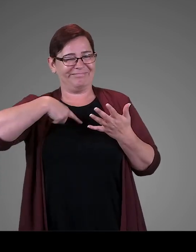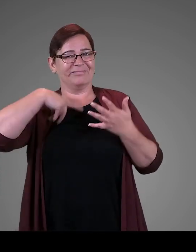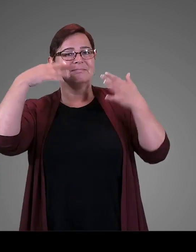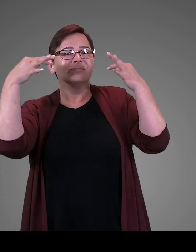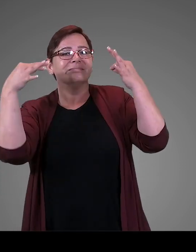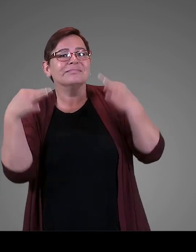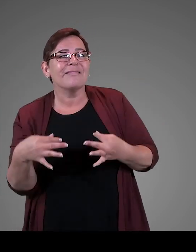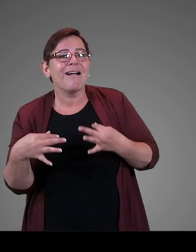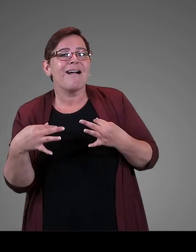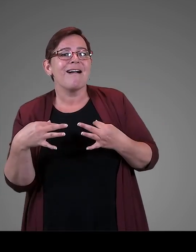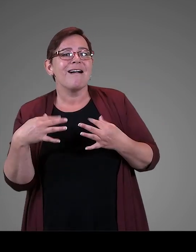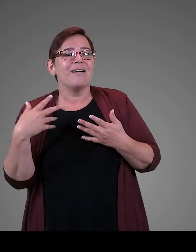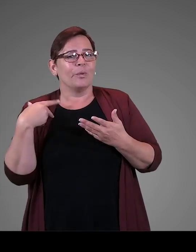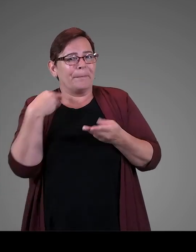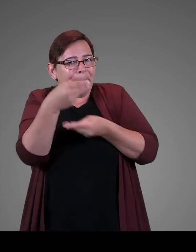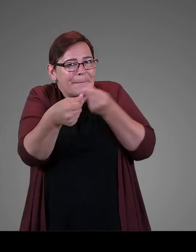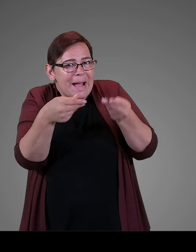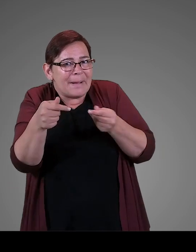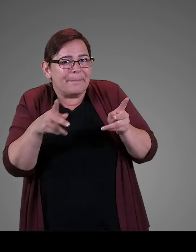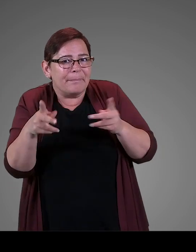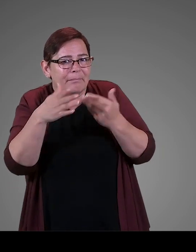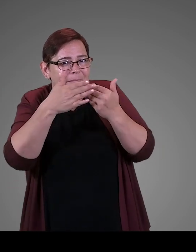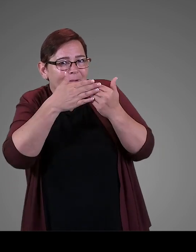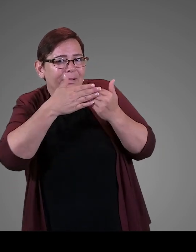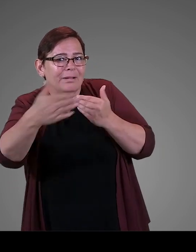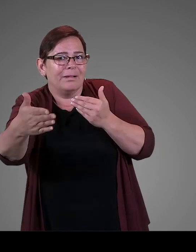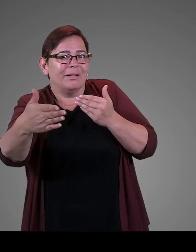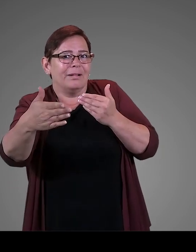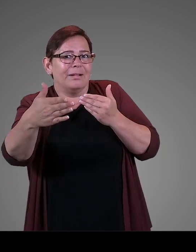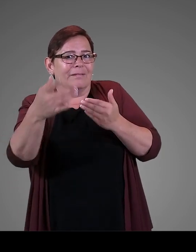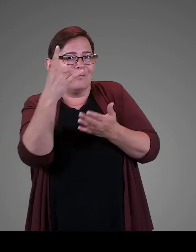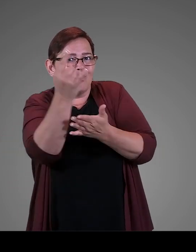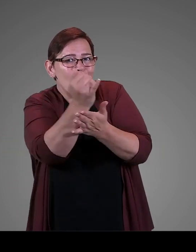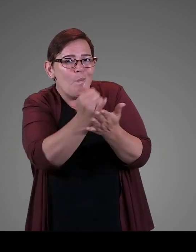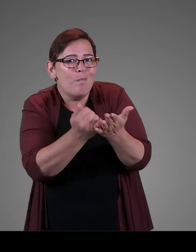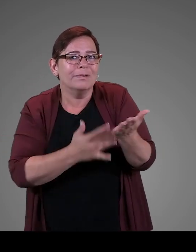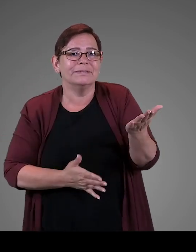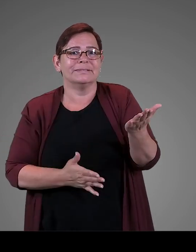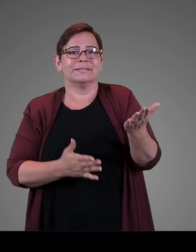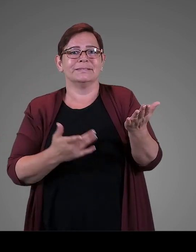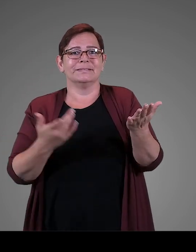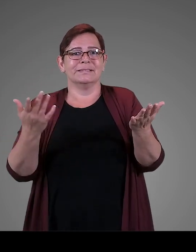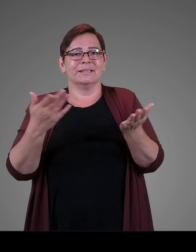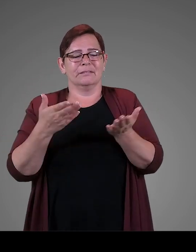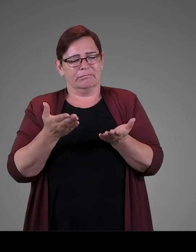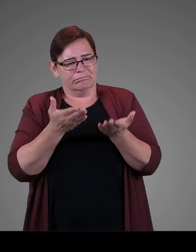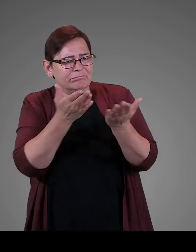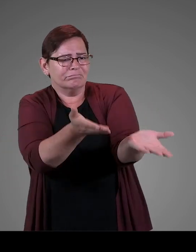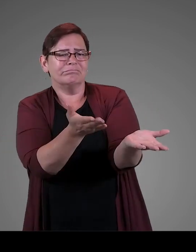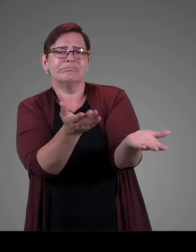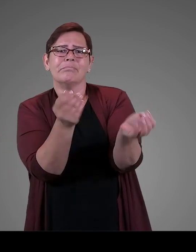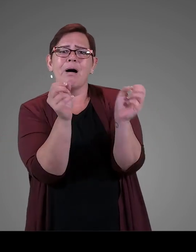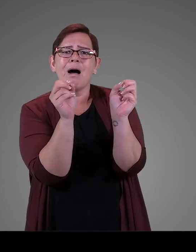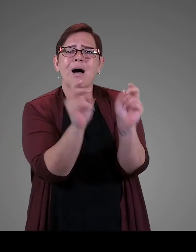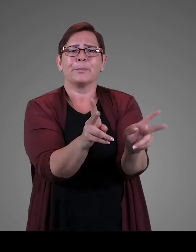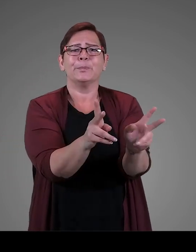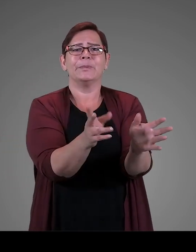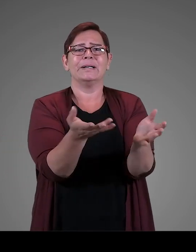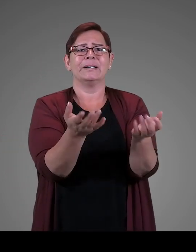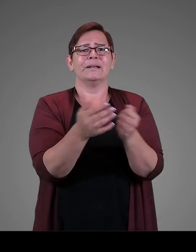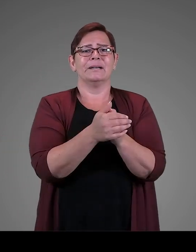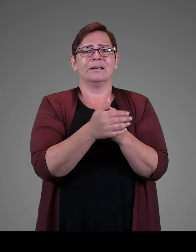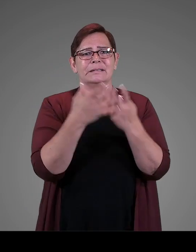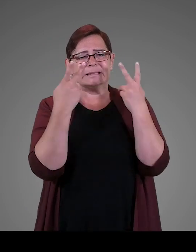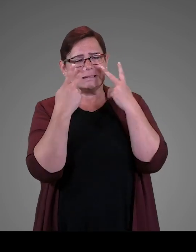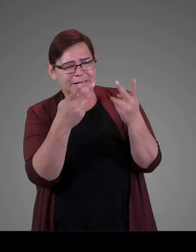decision that we are only paying people from now on for artists, and being able to, offer them that opportunity.